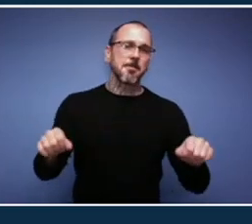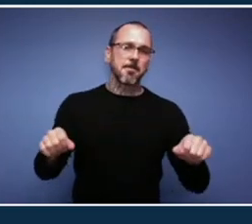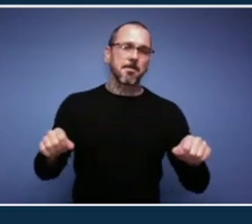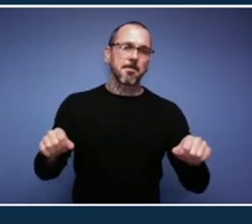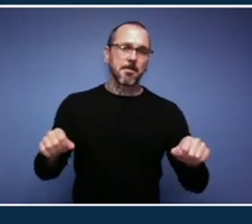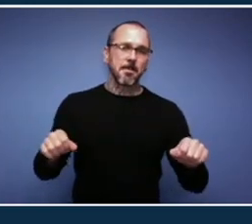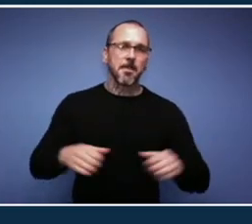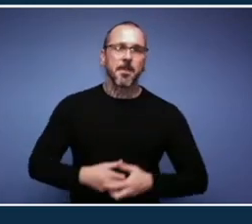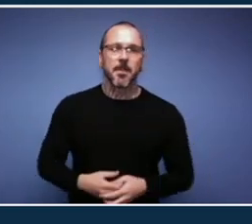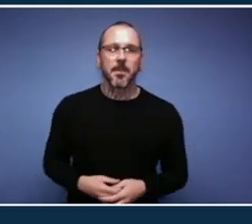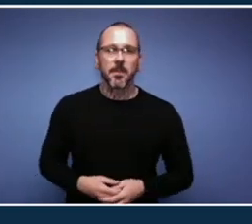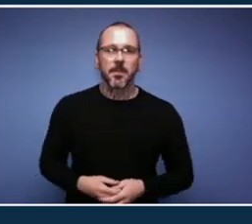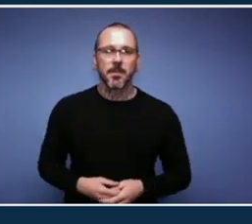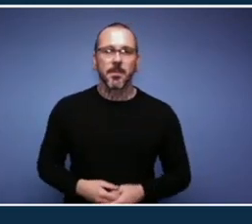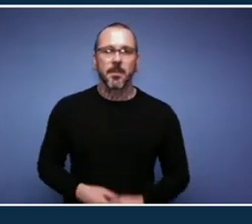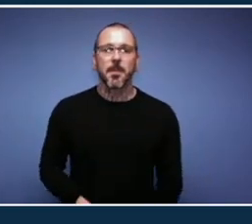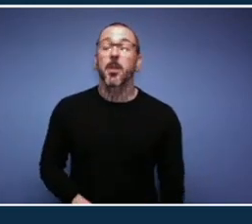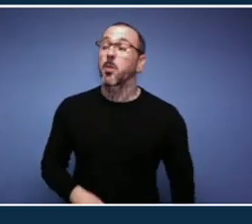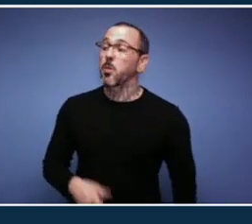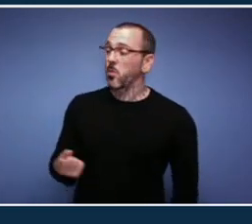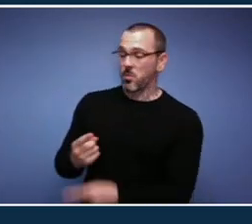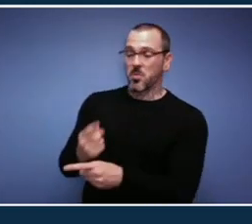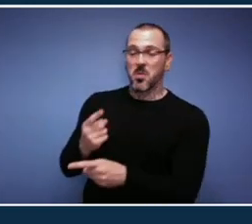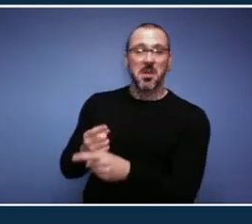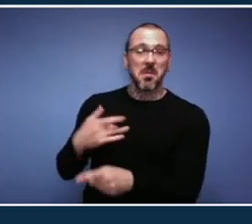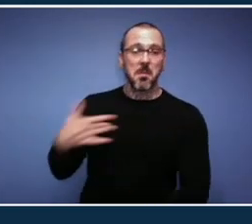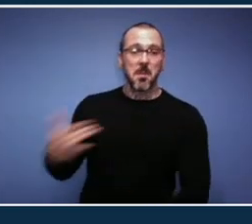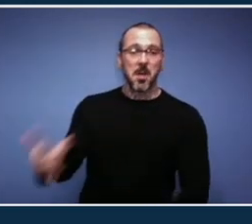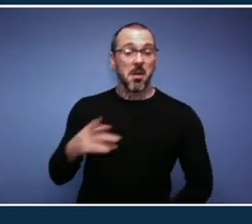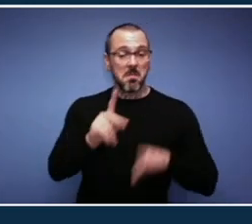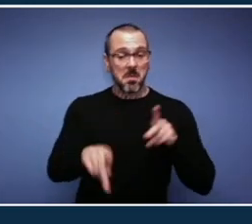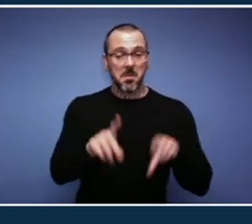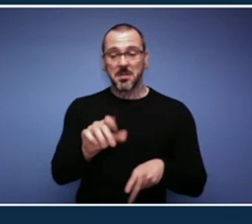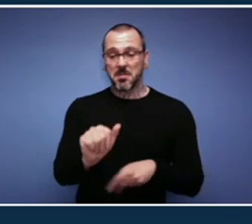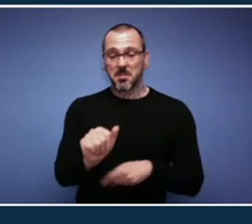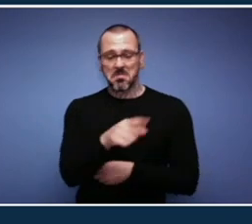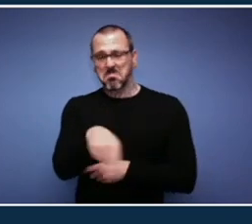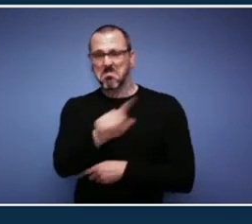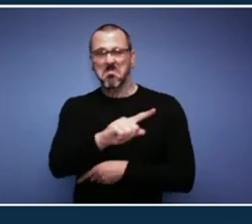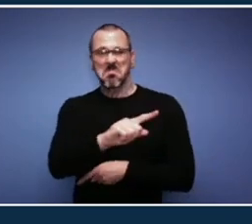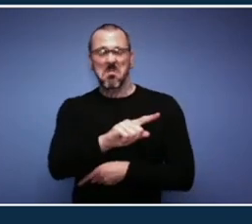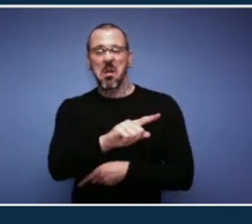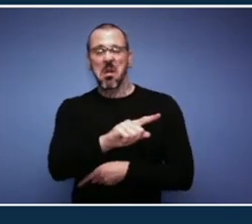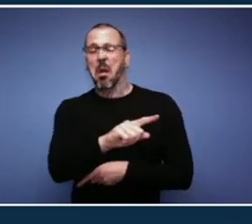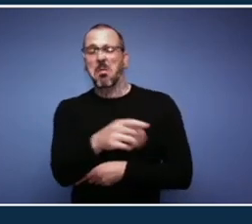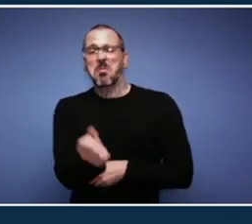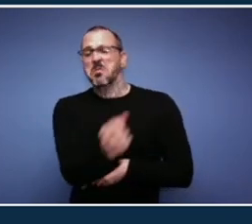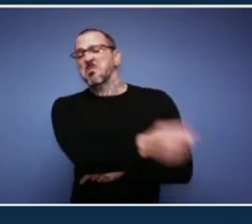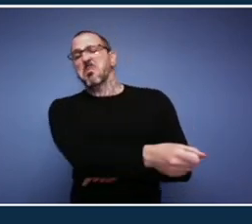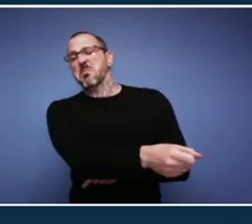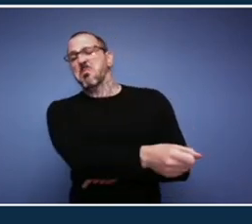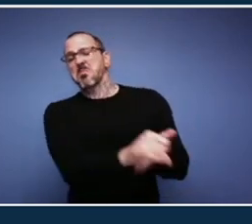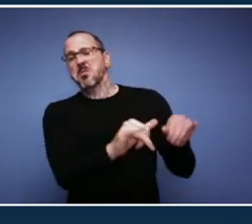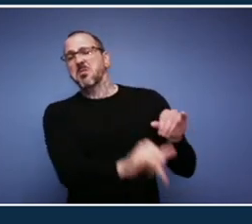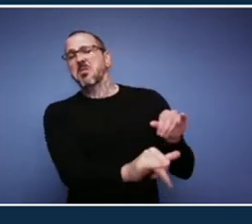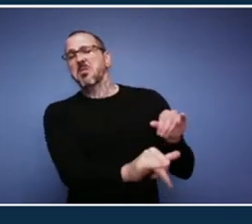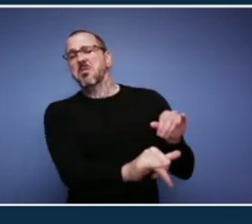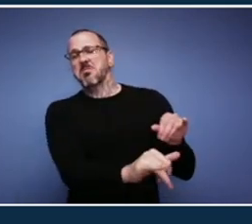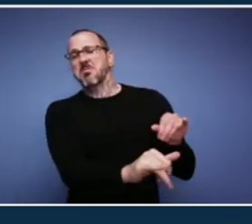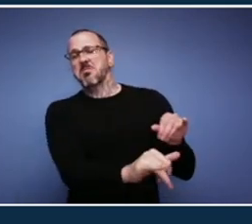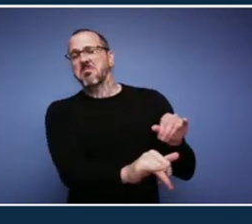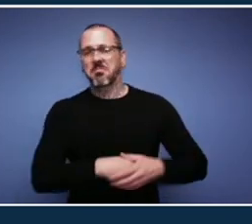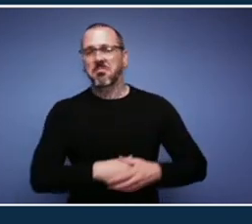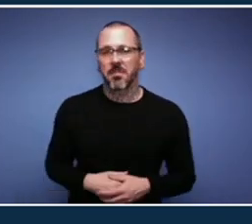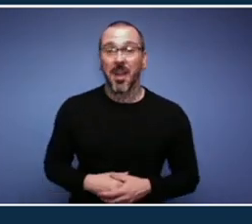here because back in the day that's what we did to people with disabilities. And they're like, well, it's easy to keep doing what we're doing, and it's